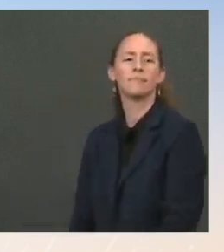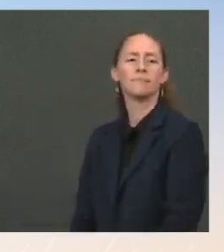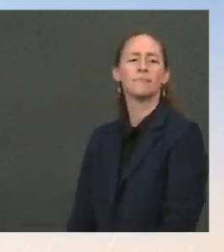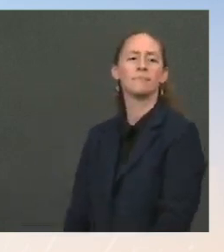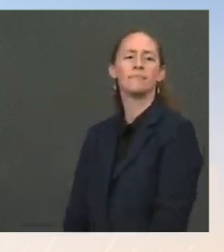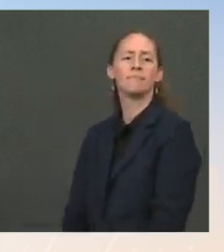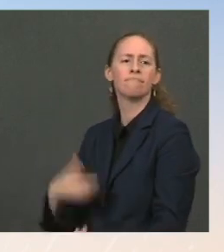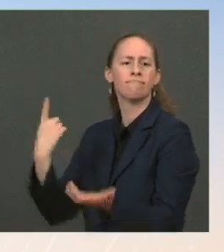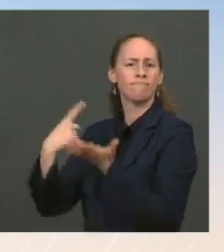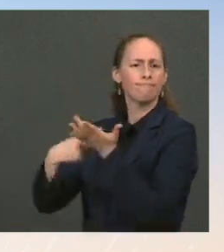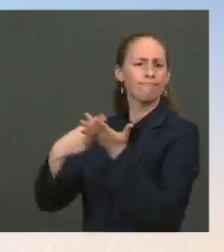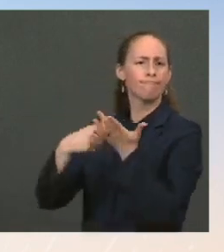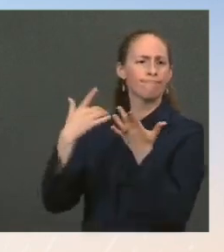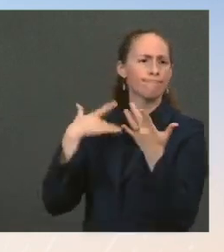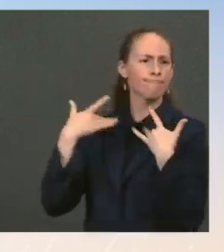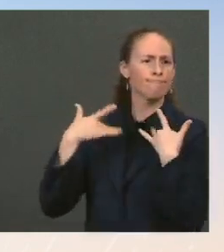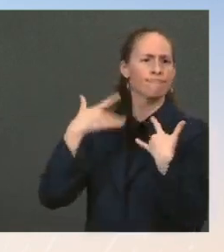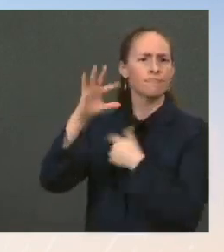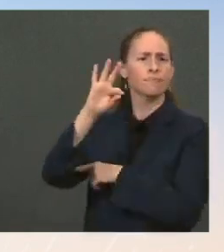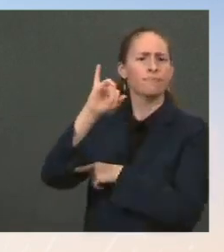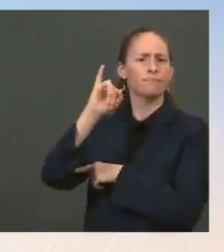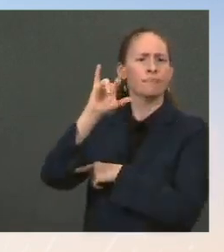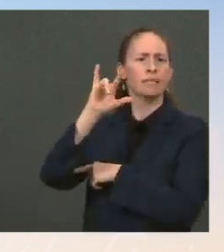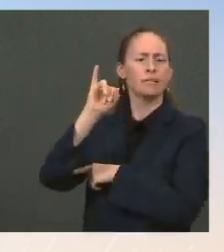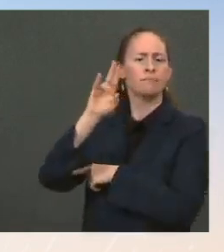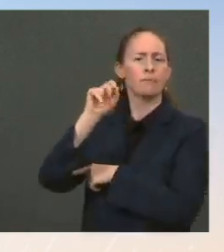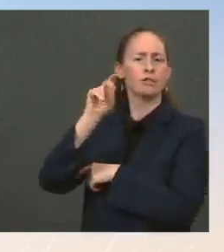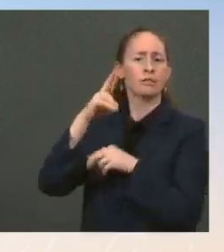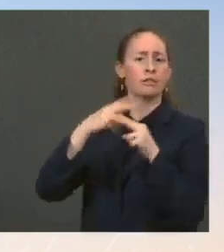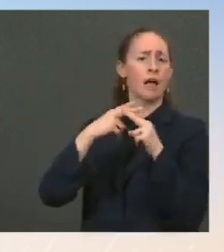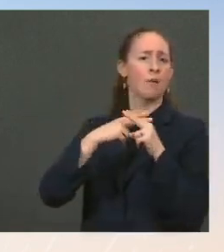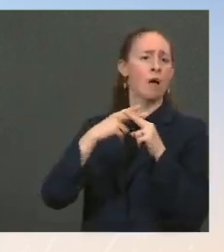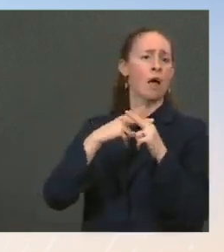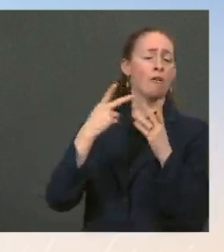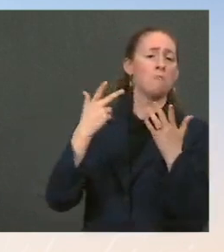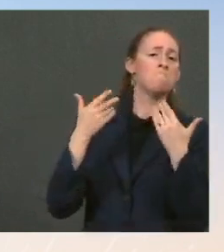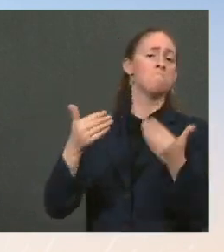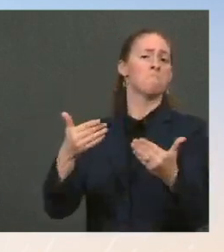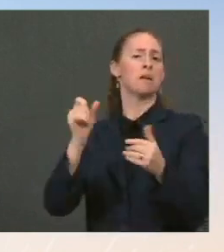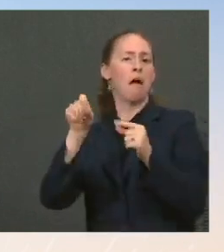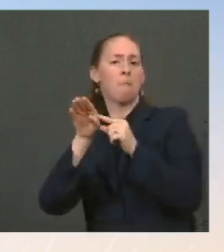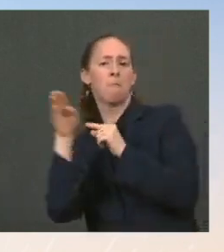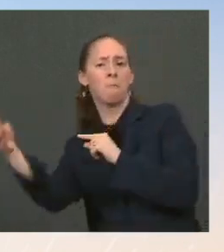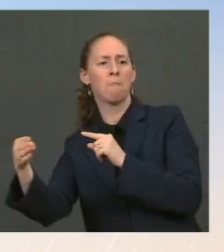carve out, as it related to the debt ceiling. If that were the case, would the president be open to a